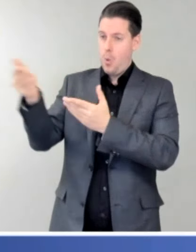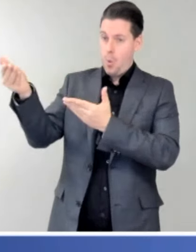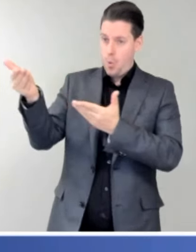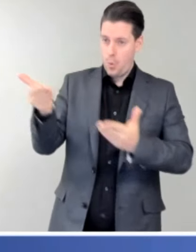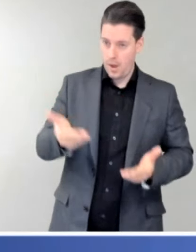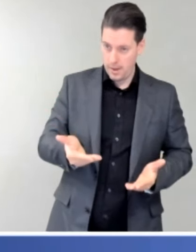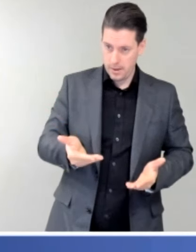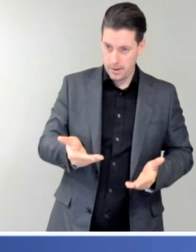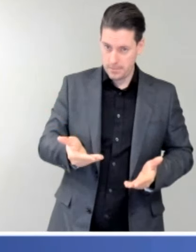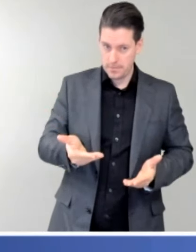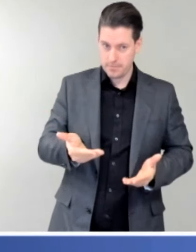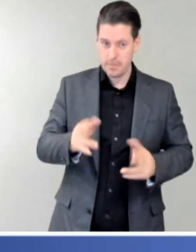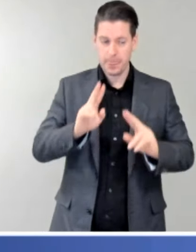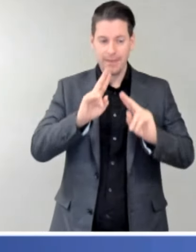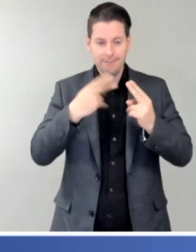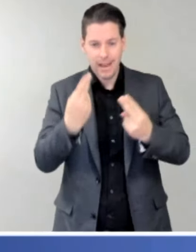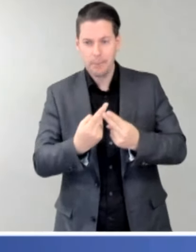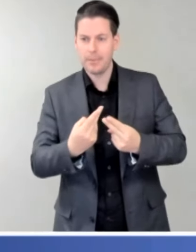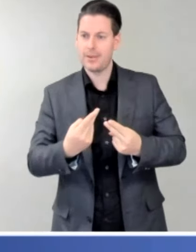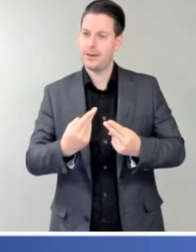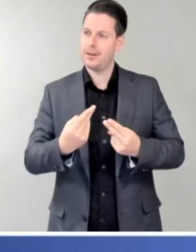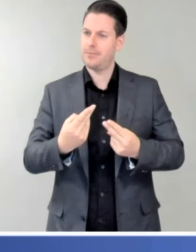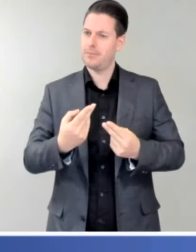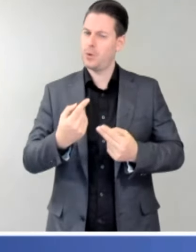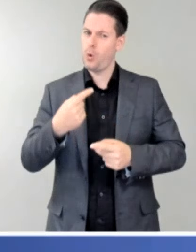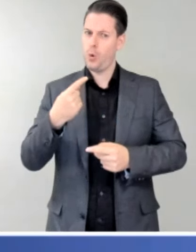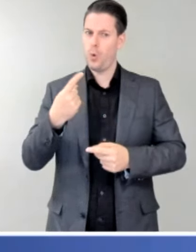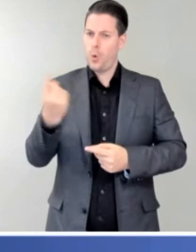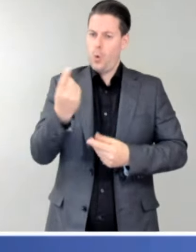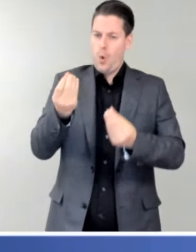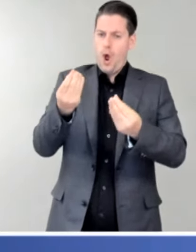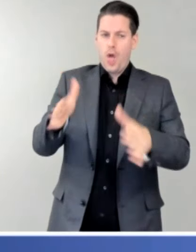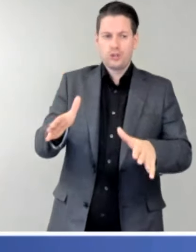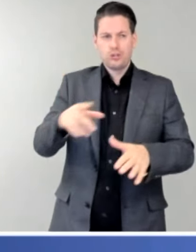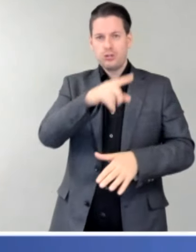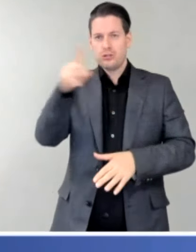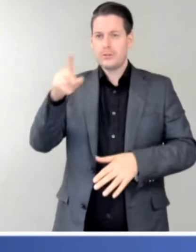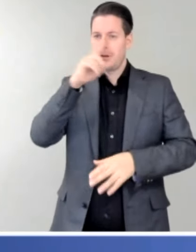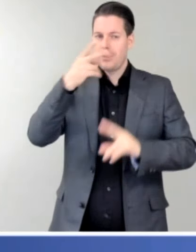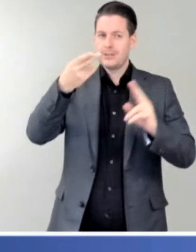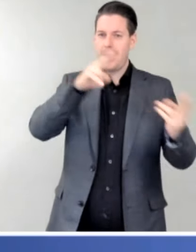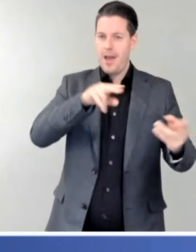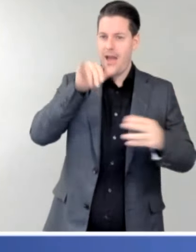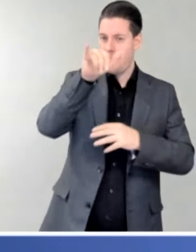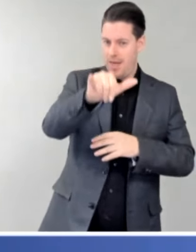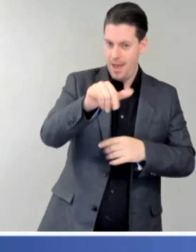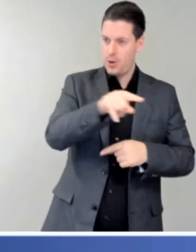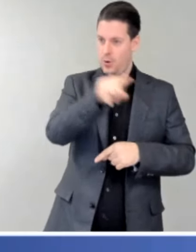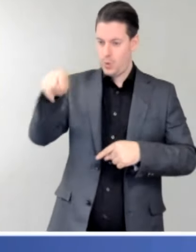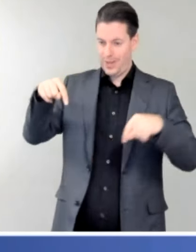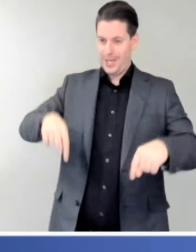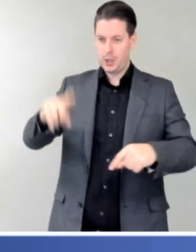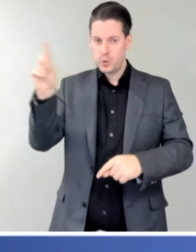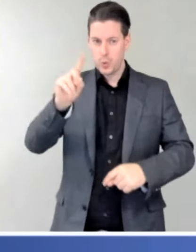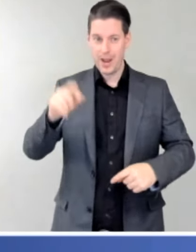the families and the loved ones of victims who are here today. Today in this ceremony, may you know